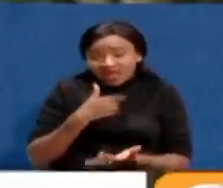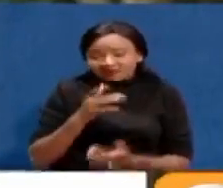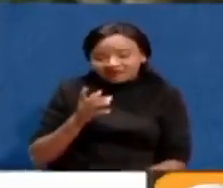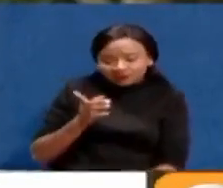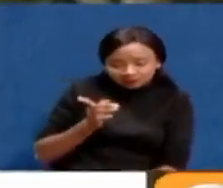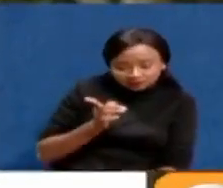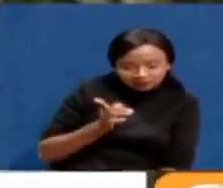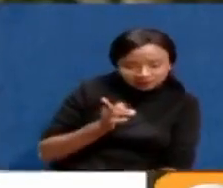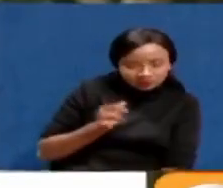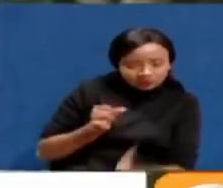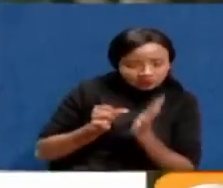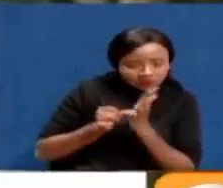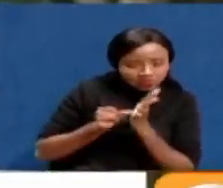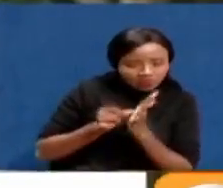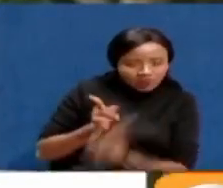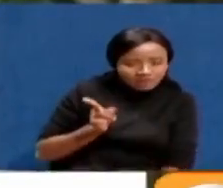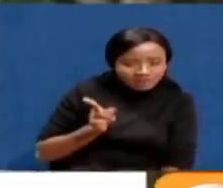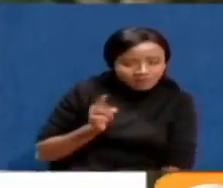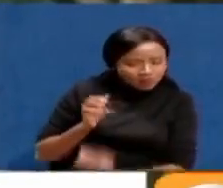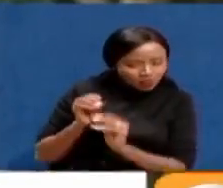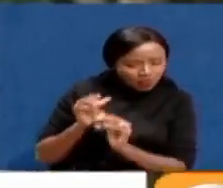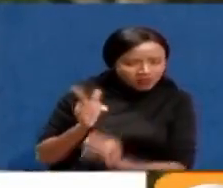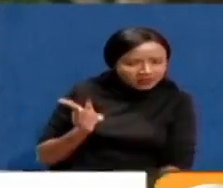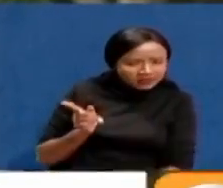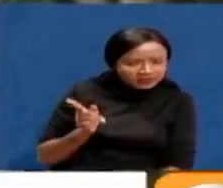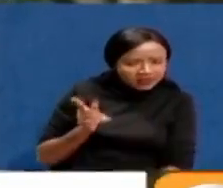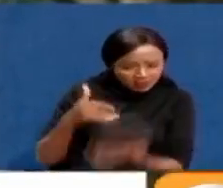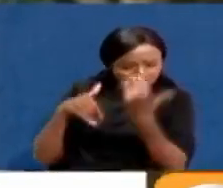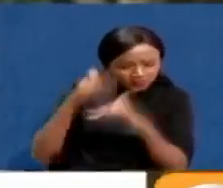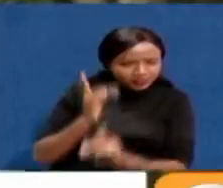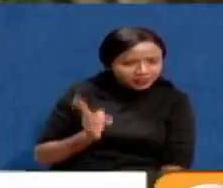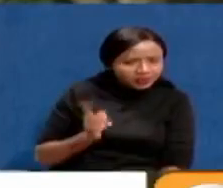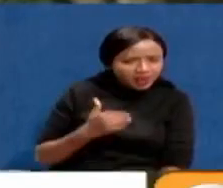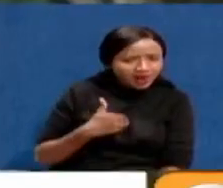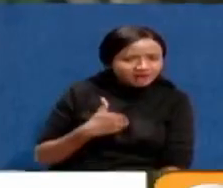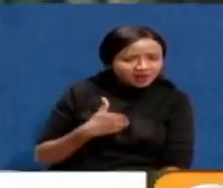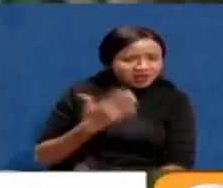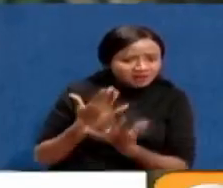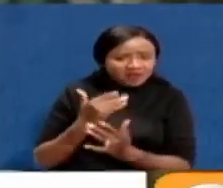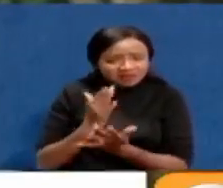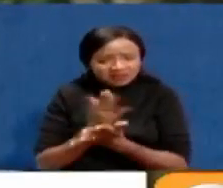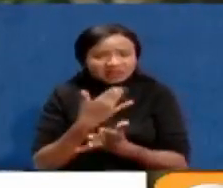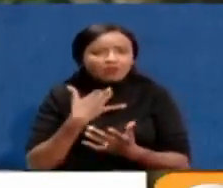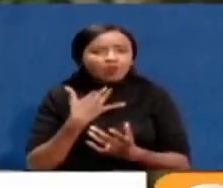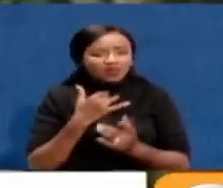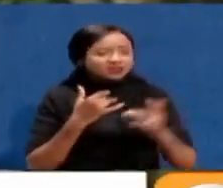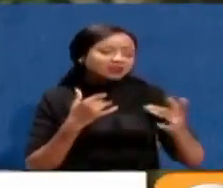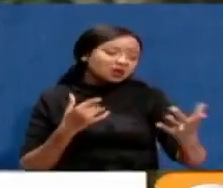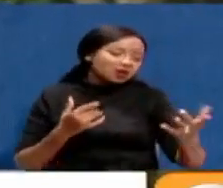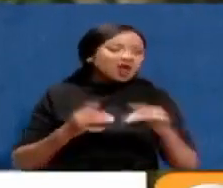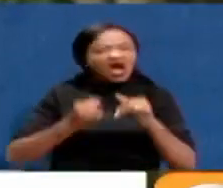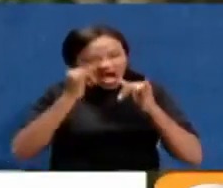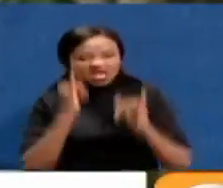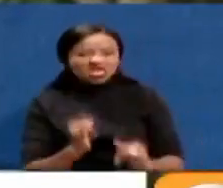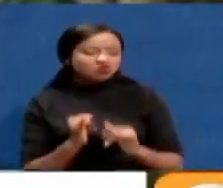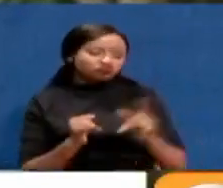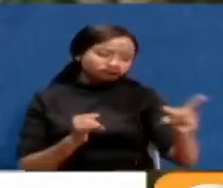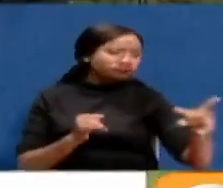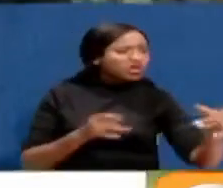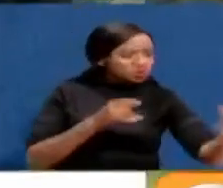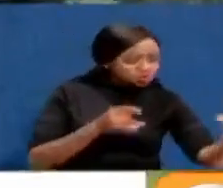credibility in the perception, popularly held, that there are those who may want to have a compliant Chief Justice as soon as David